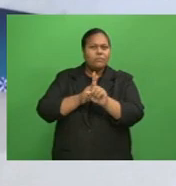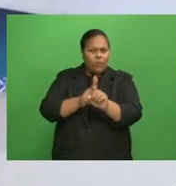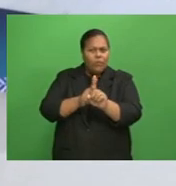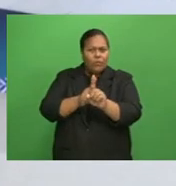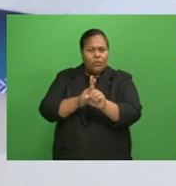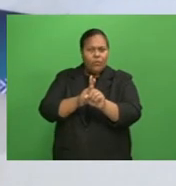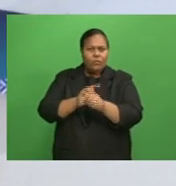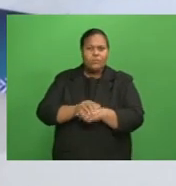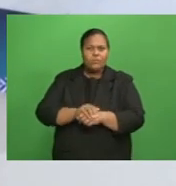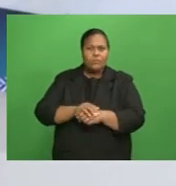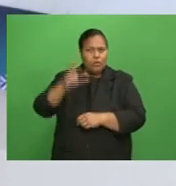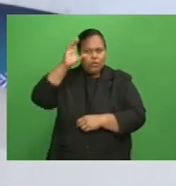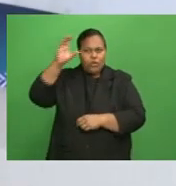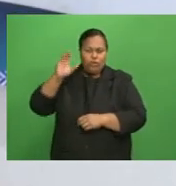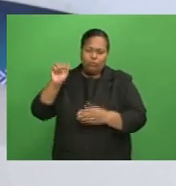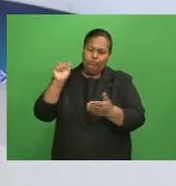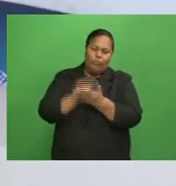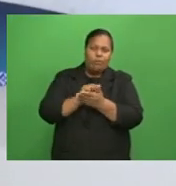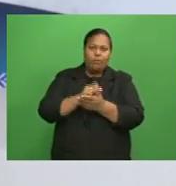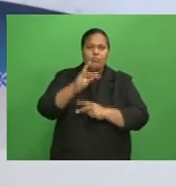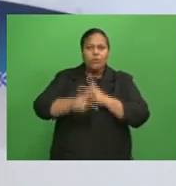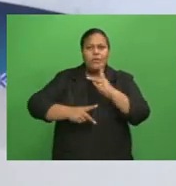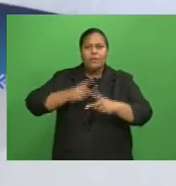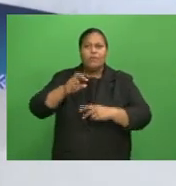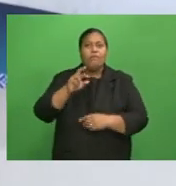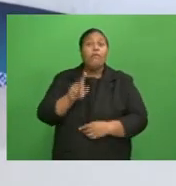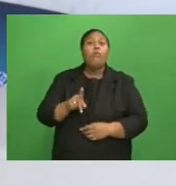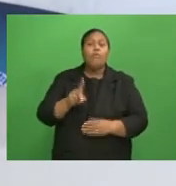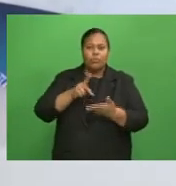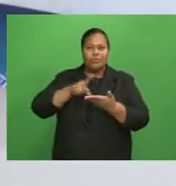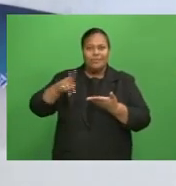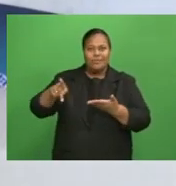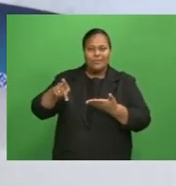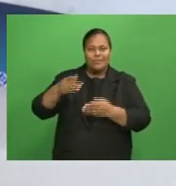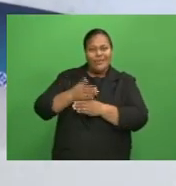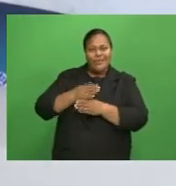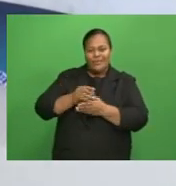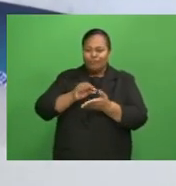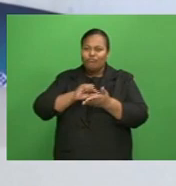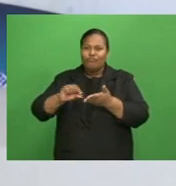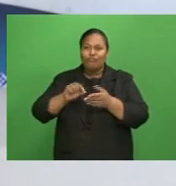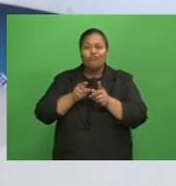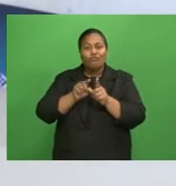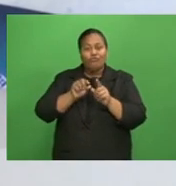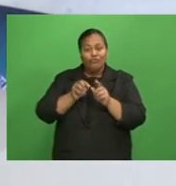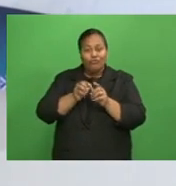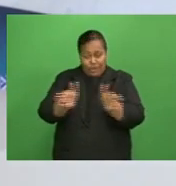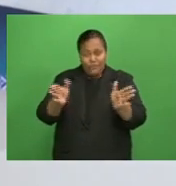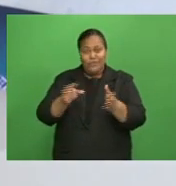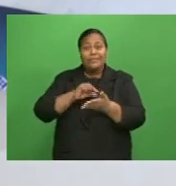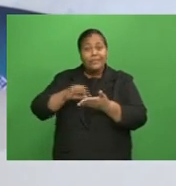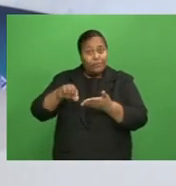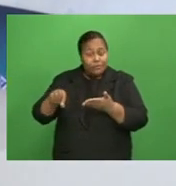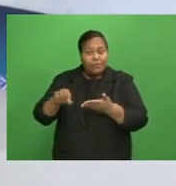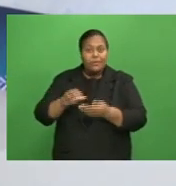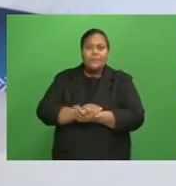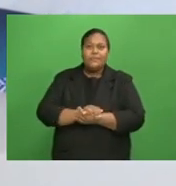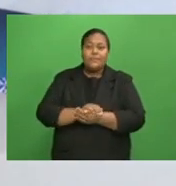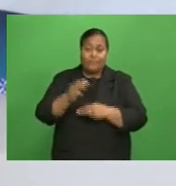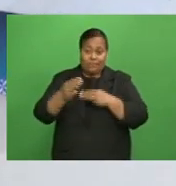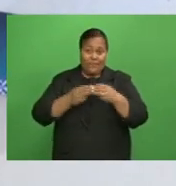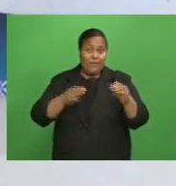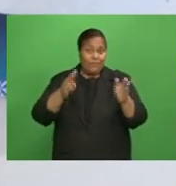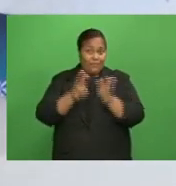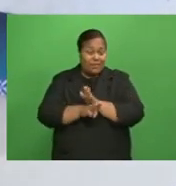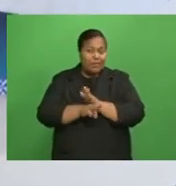recognized recruitment process for the position of General Secretary, and that the management board needs to